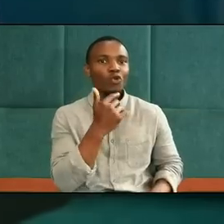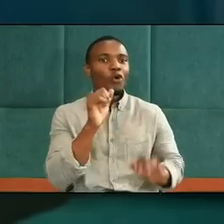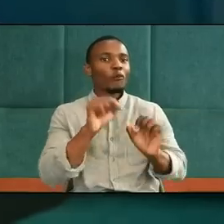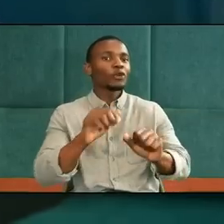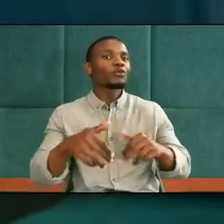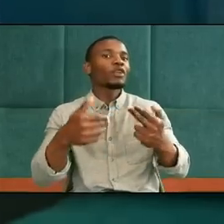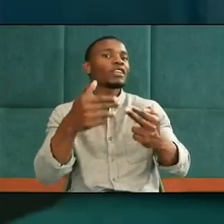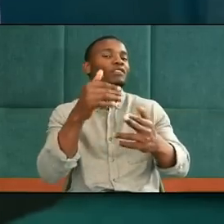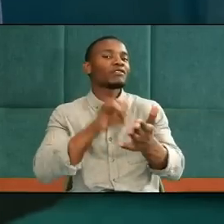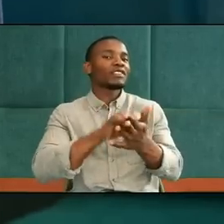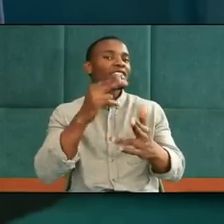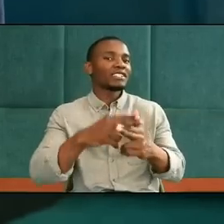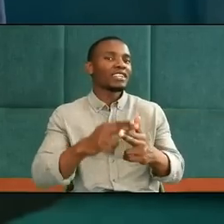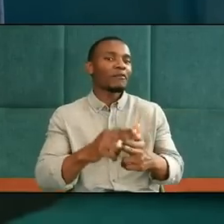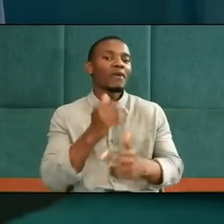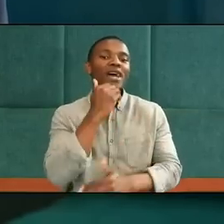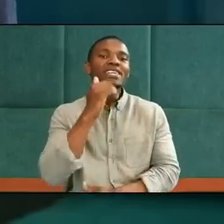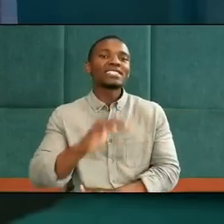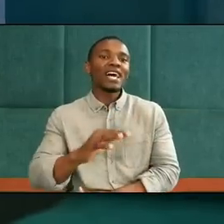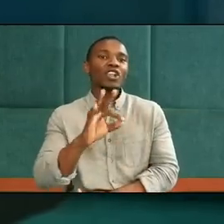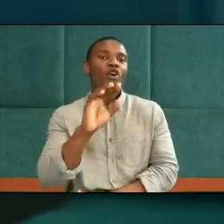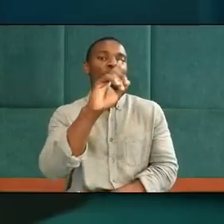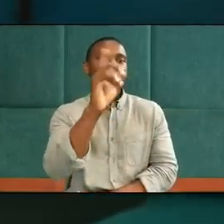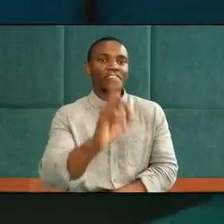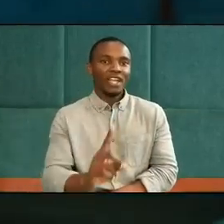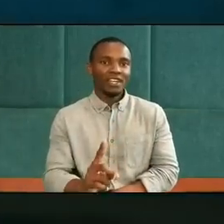that sons of thunder.